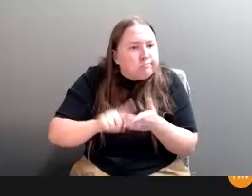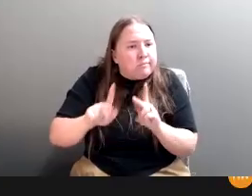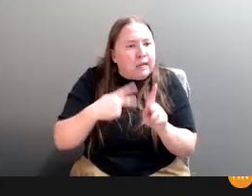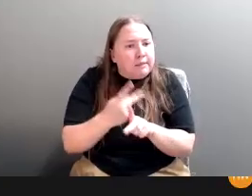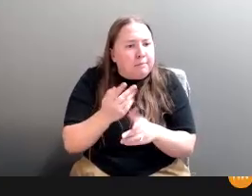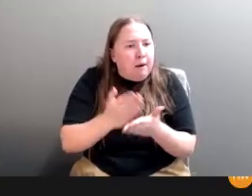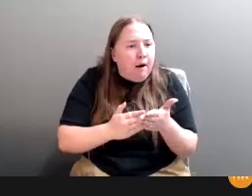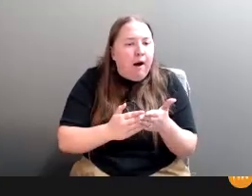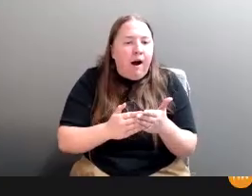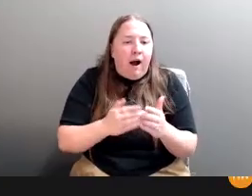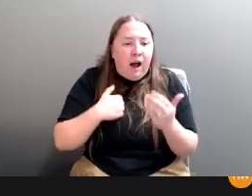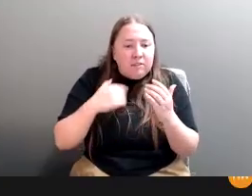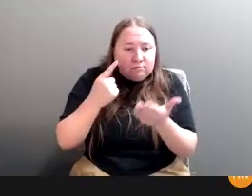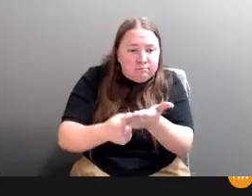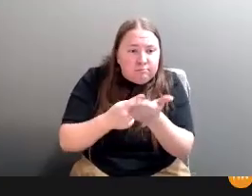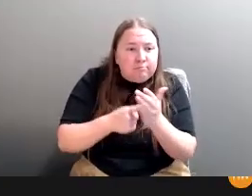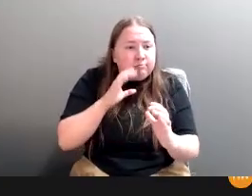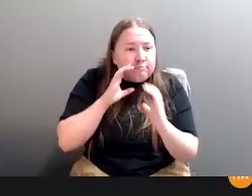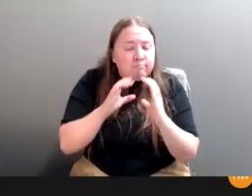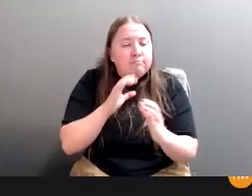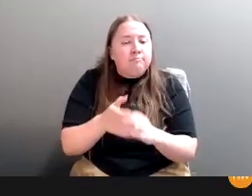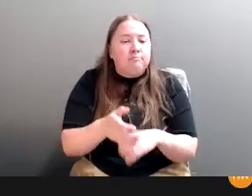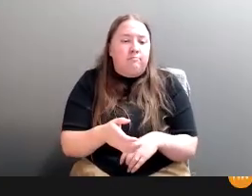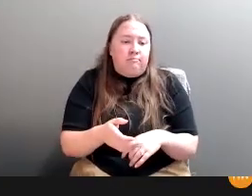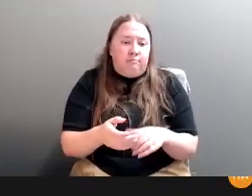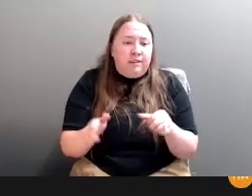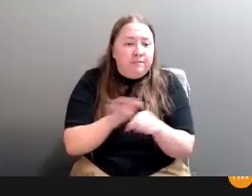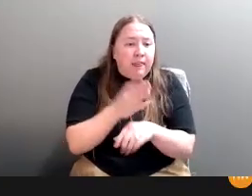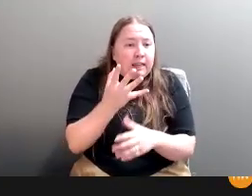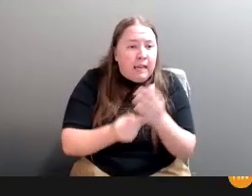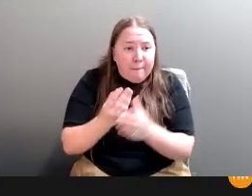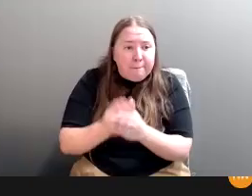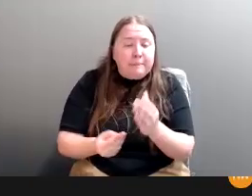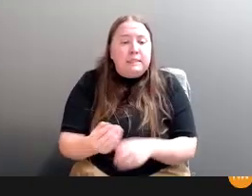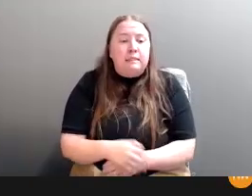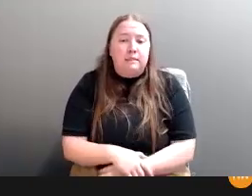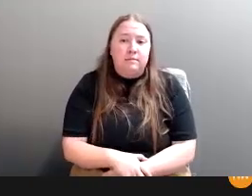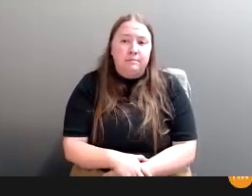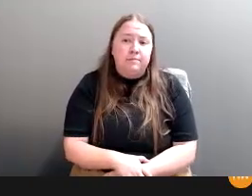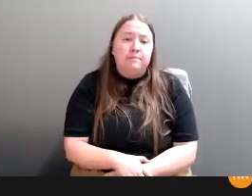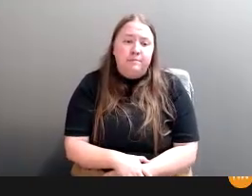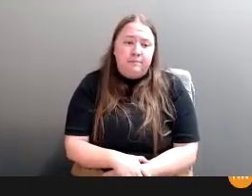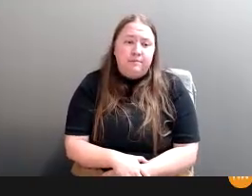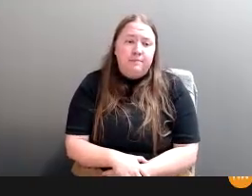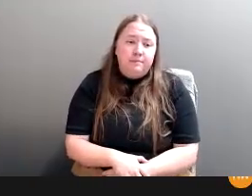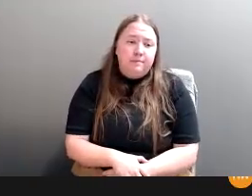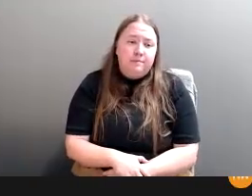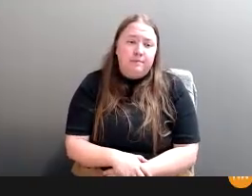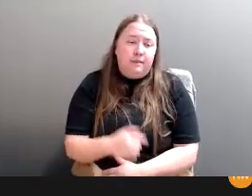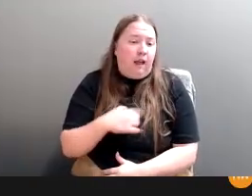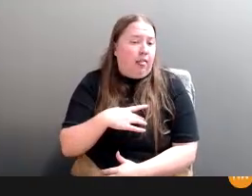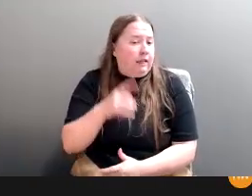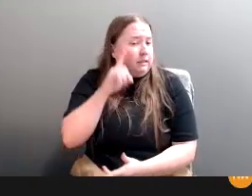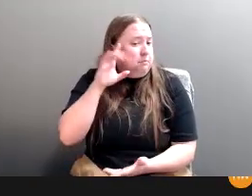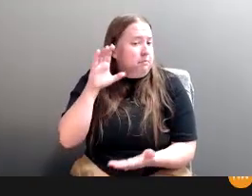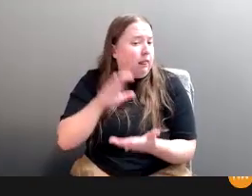discussion, filling in the gaps, some supplemental, information that you'd want to get from the application. I would like to believe like